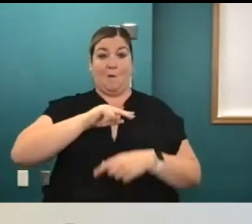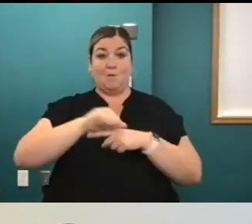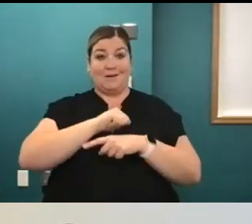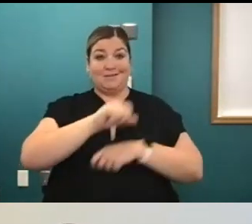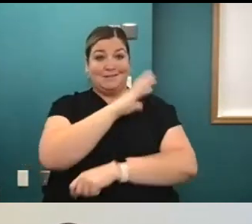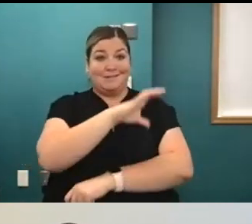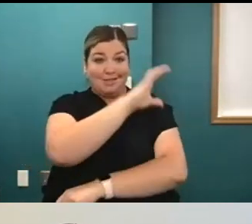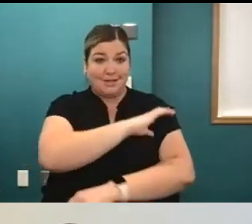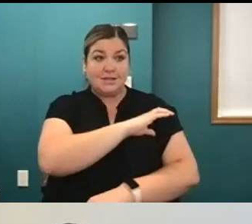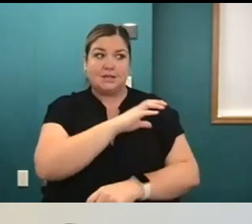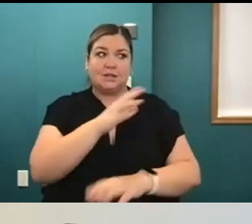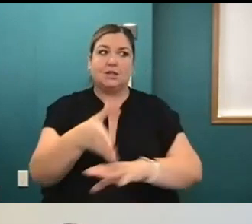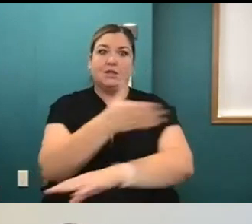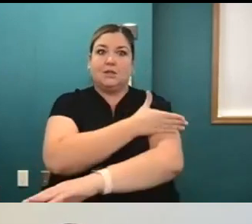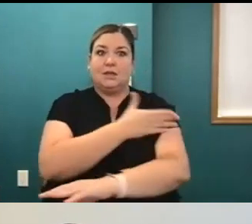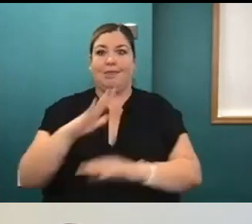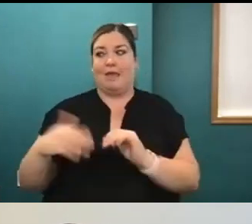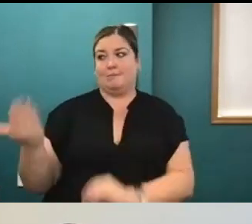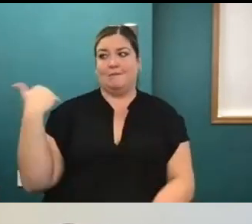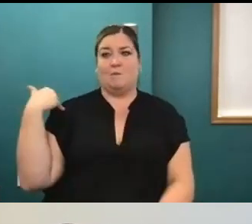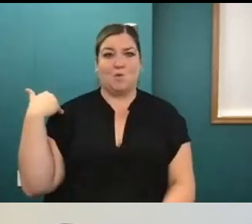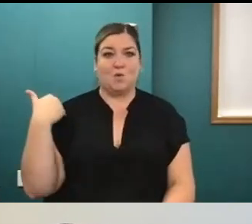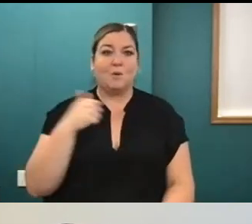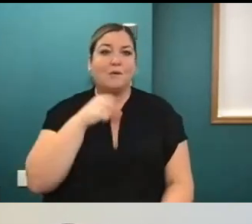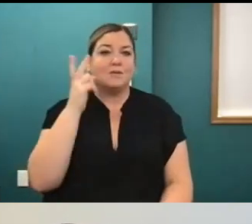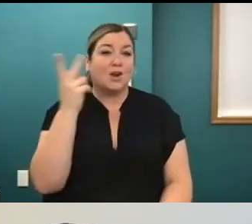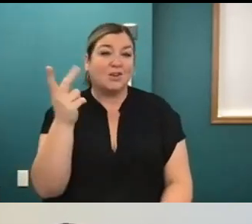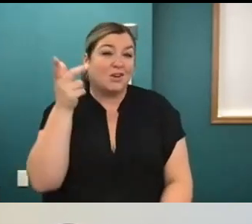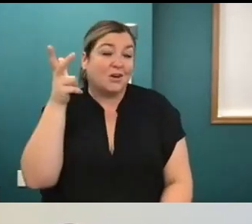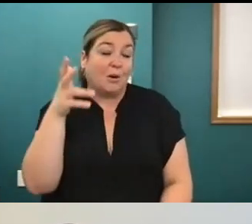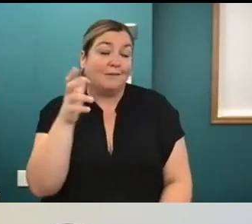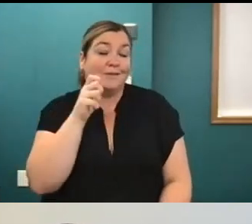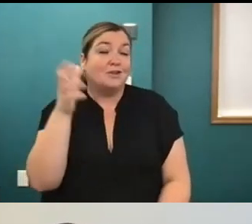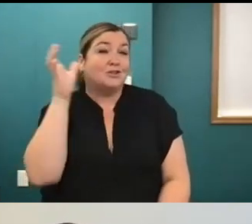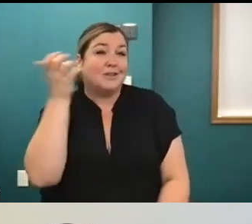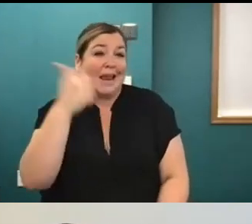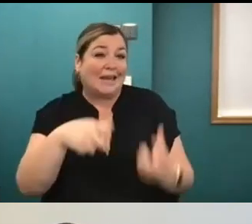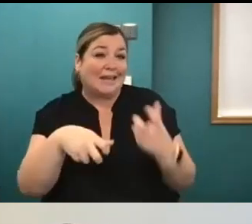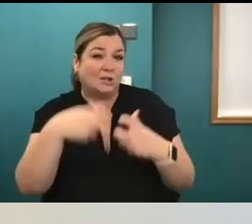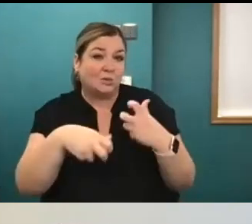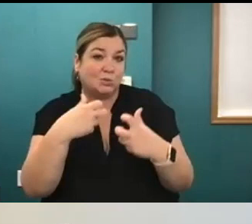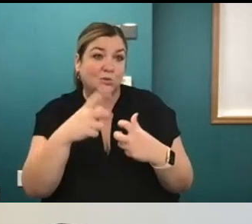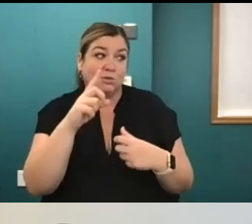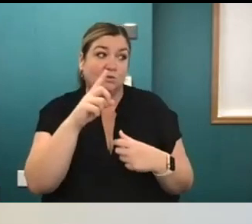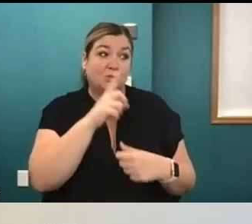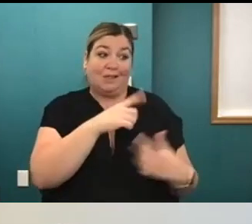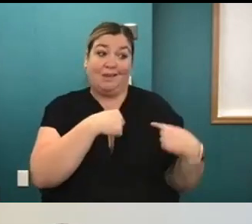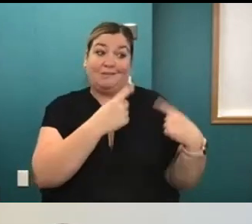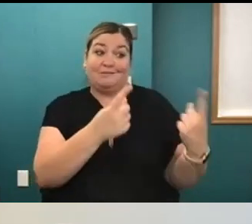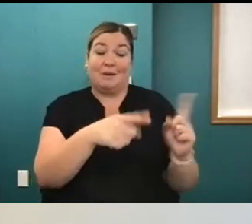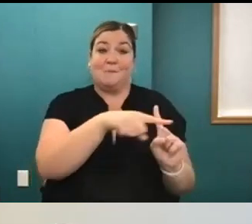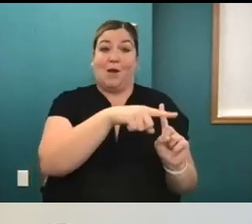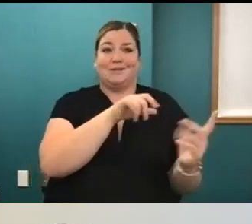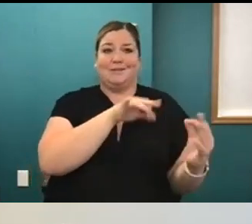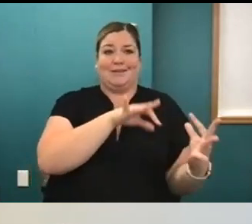was prior. I haven't heard any major issues with anything yet and have heard quite a bit of positive feedback on the differences in what